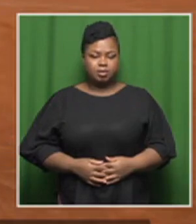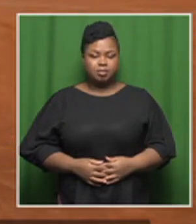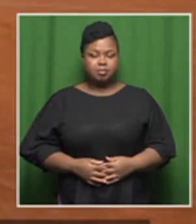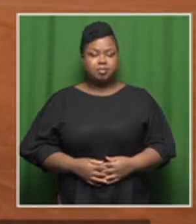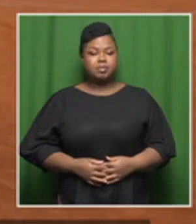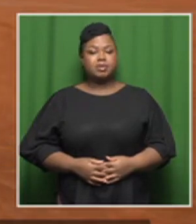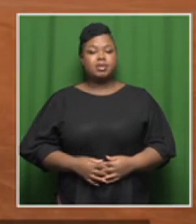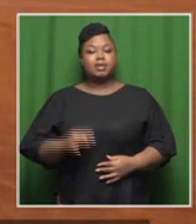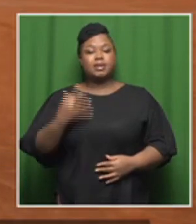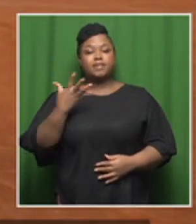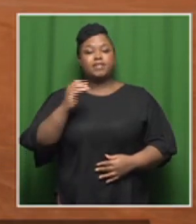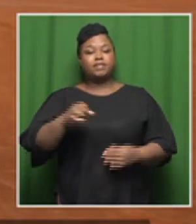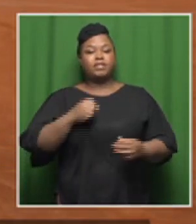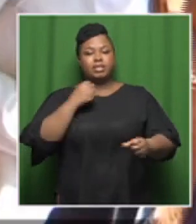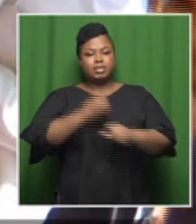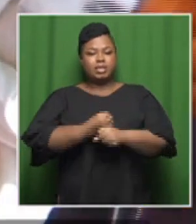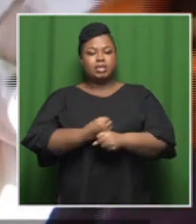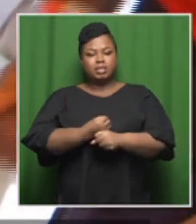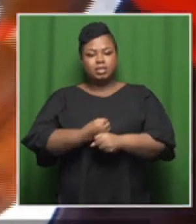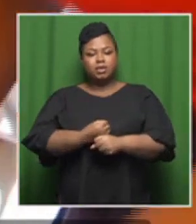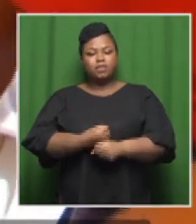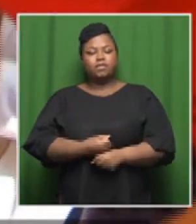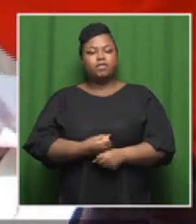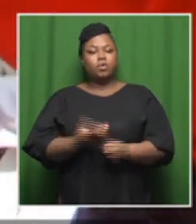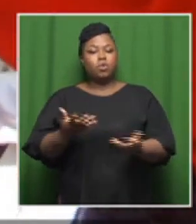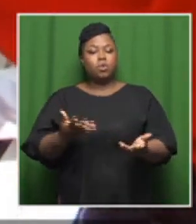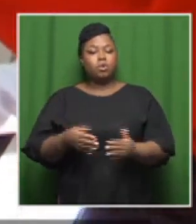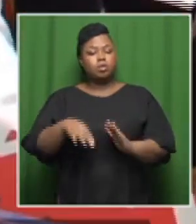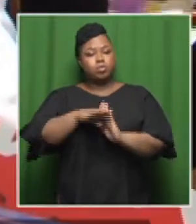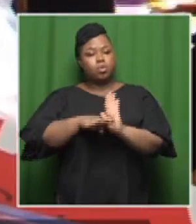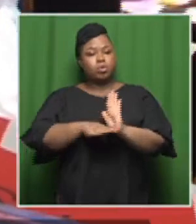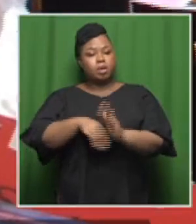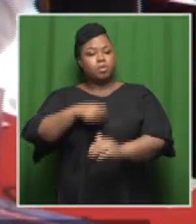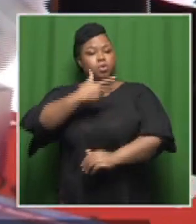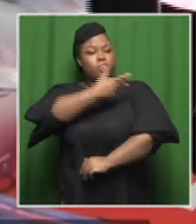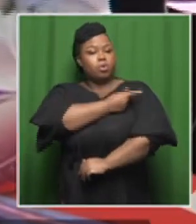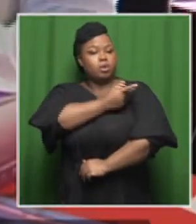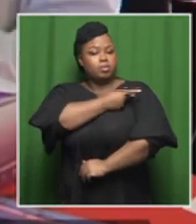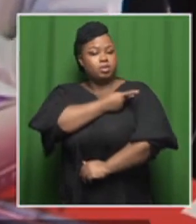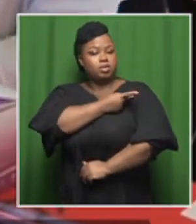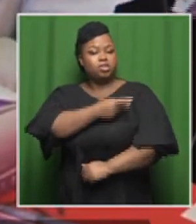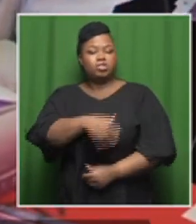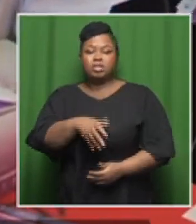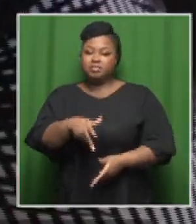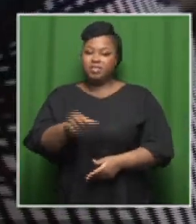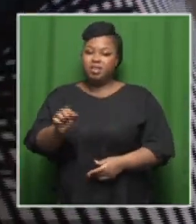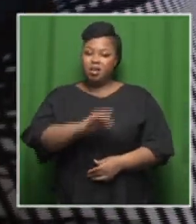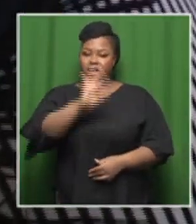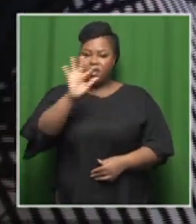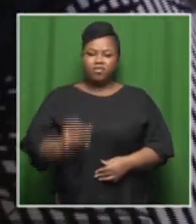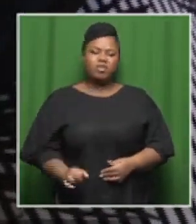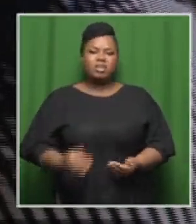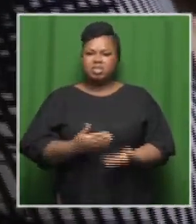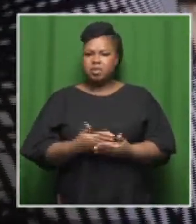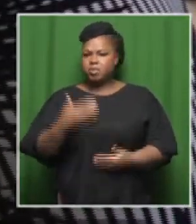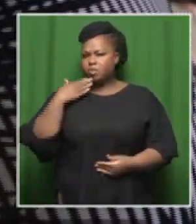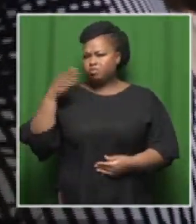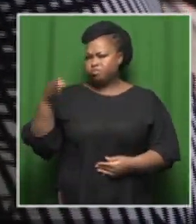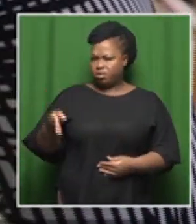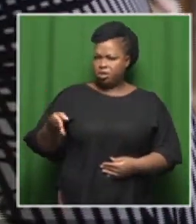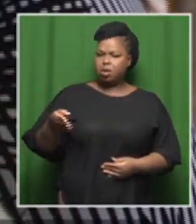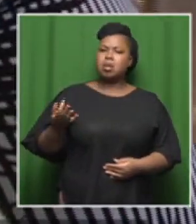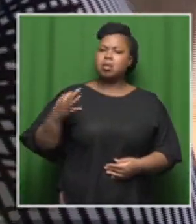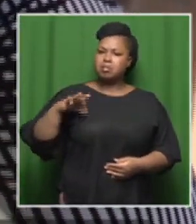Marking the 50th anniversary of the expanded program on immunization in Africa, some who attended the event and who have